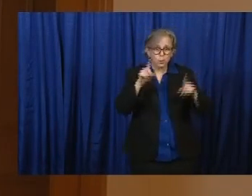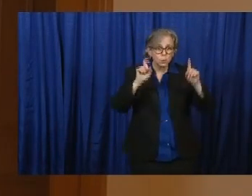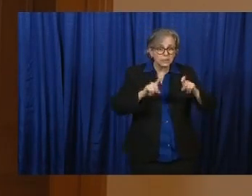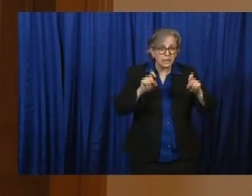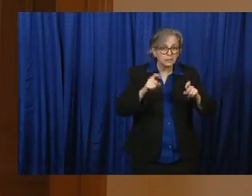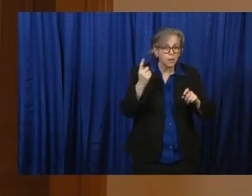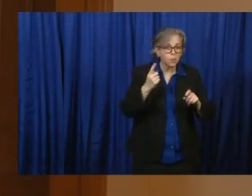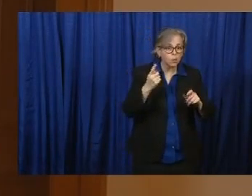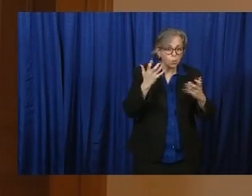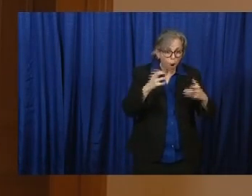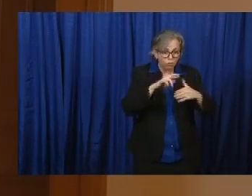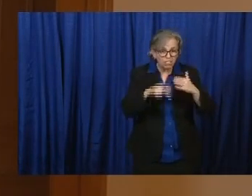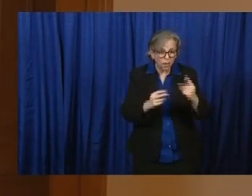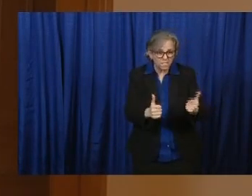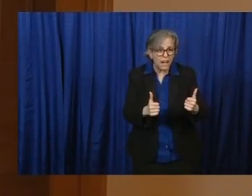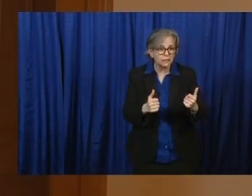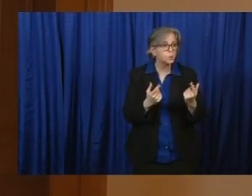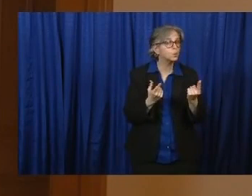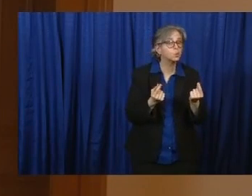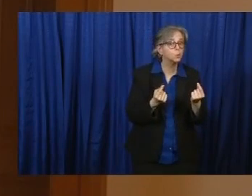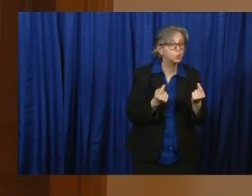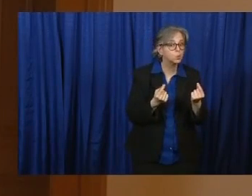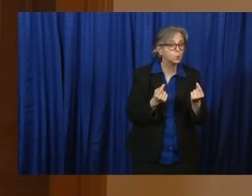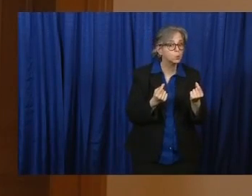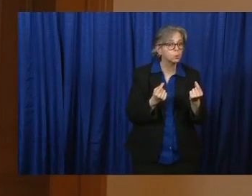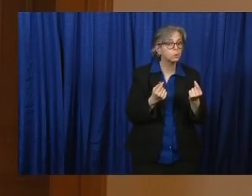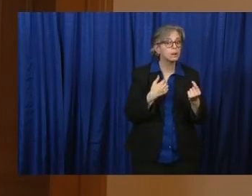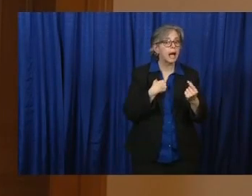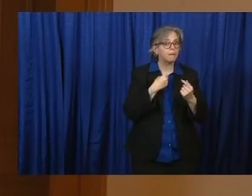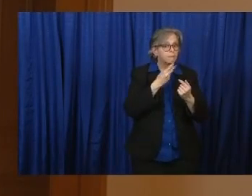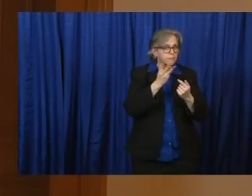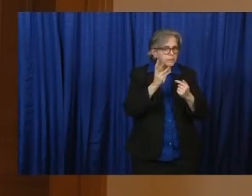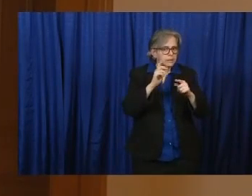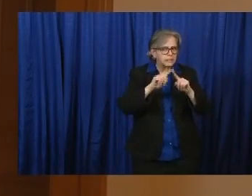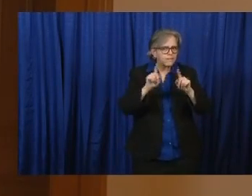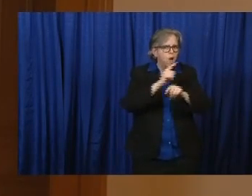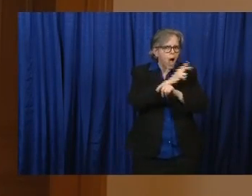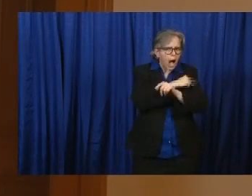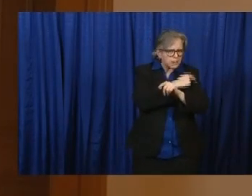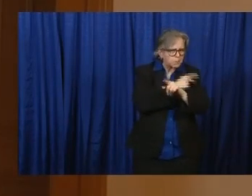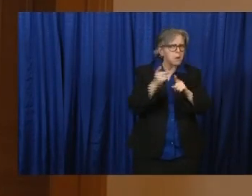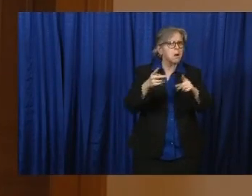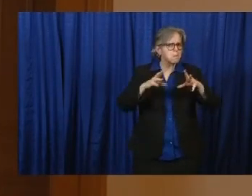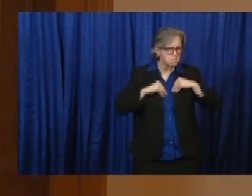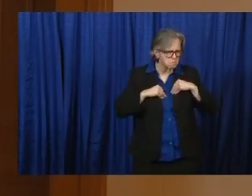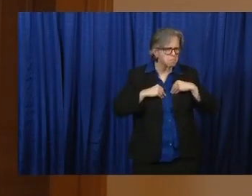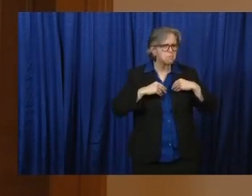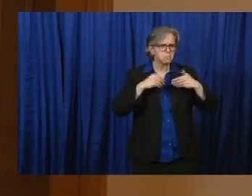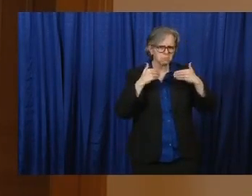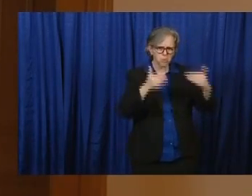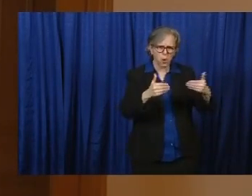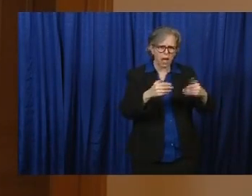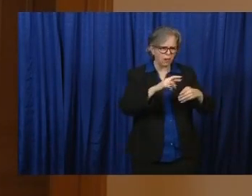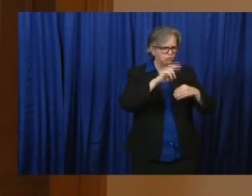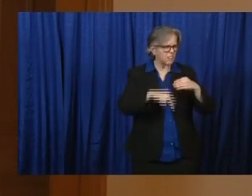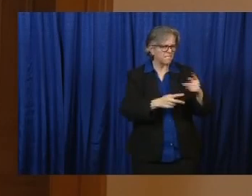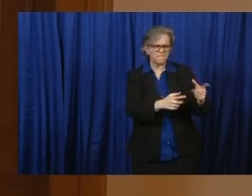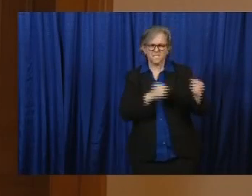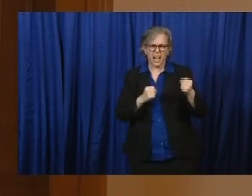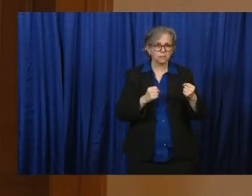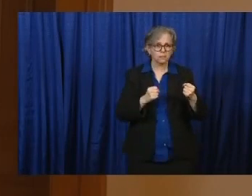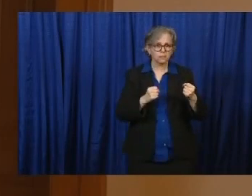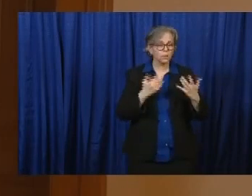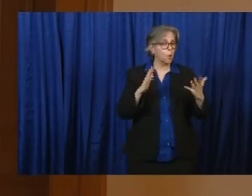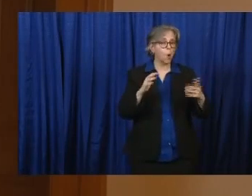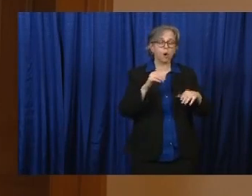quickly, you can get it. We have a couple hospitals, you know who they are in your region, who can do the testing in-house, or you can also send